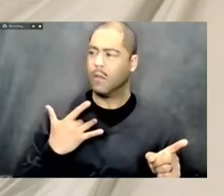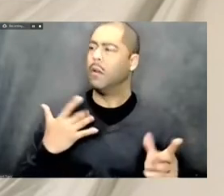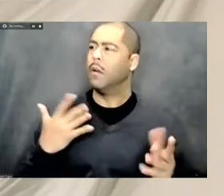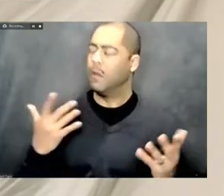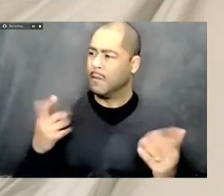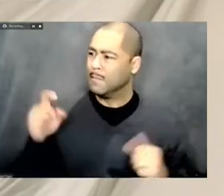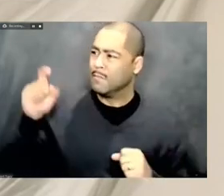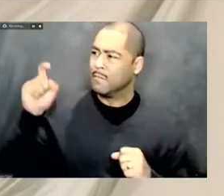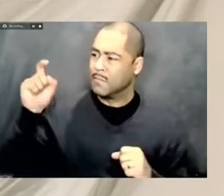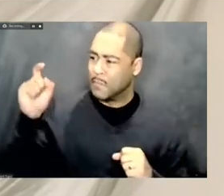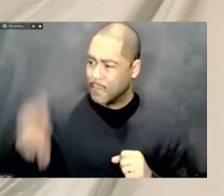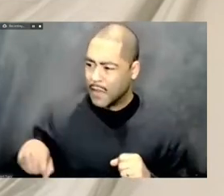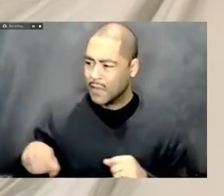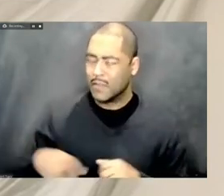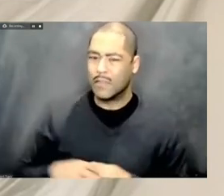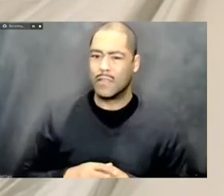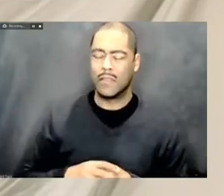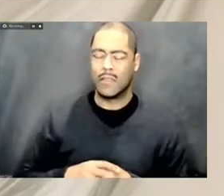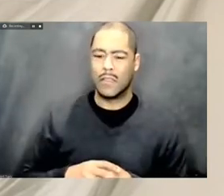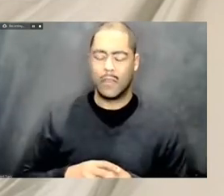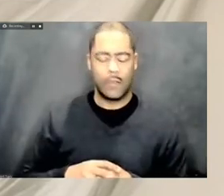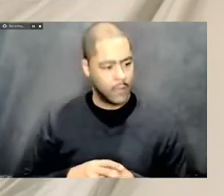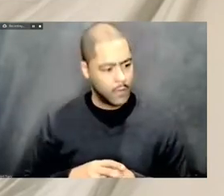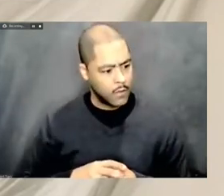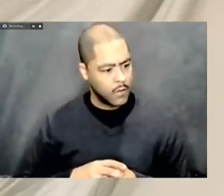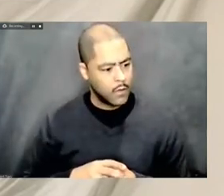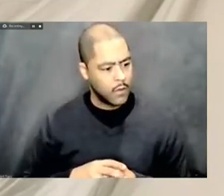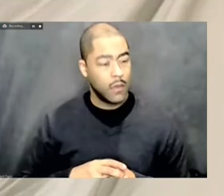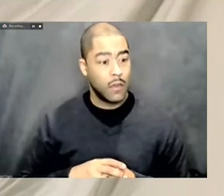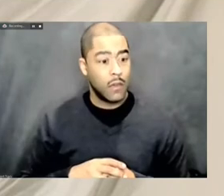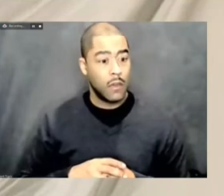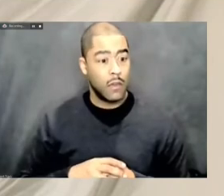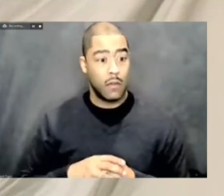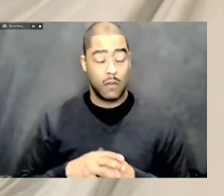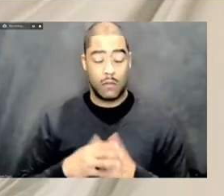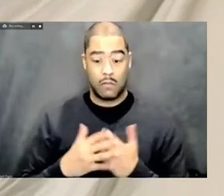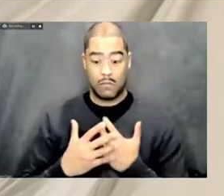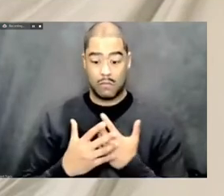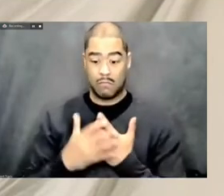Don't try to understand what another person means by love.